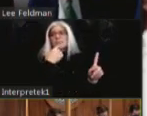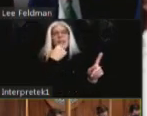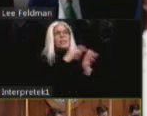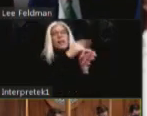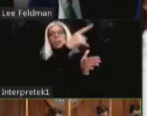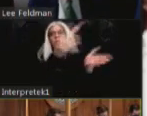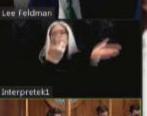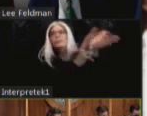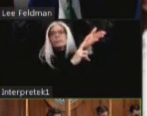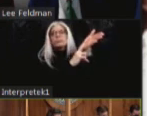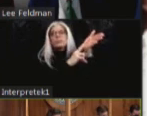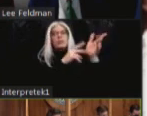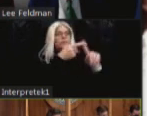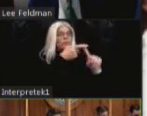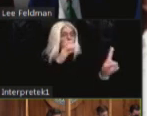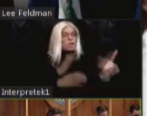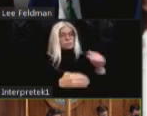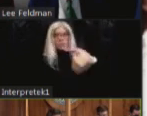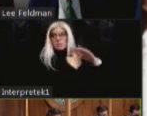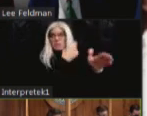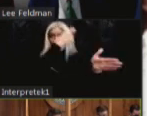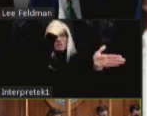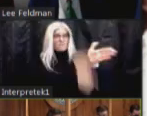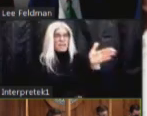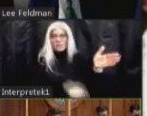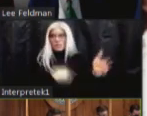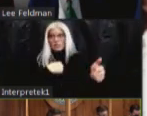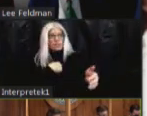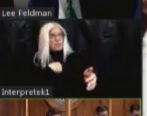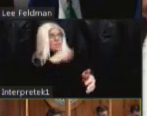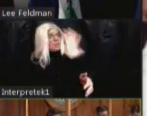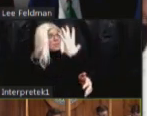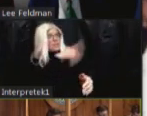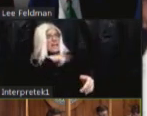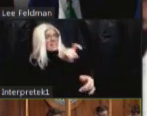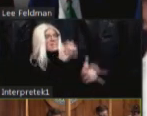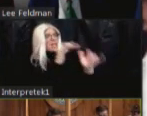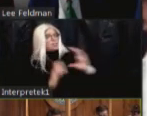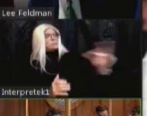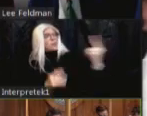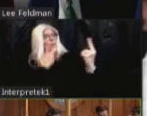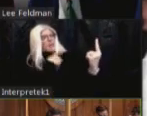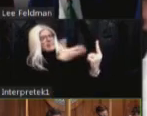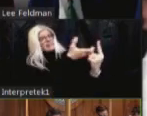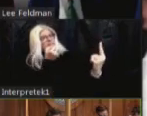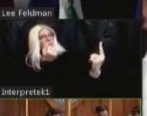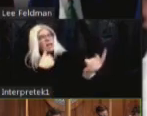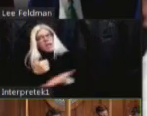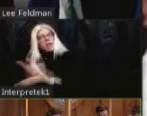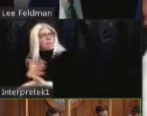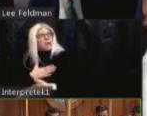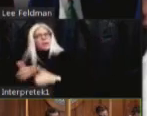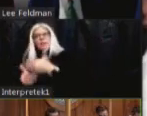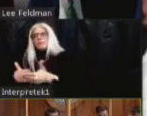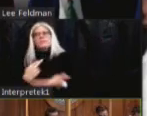bar. And so I don't know that onus should be put specifically on that business. And truth be